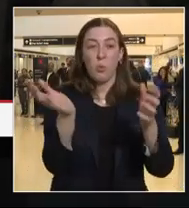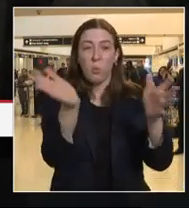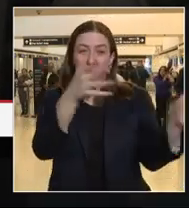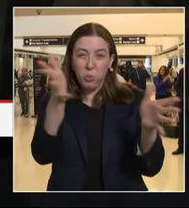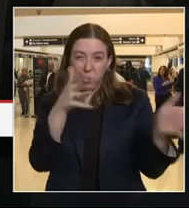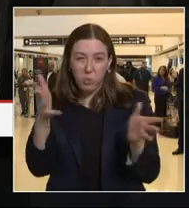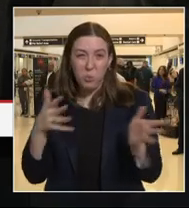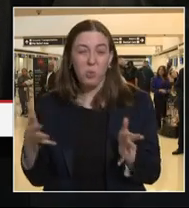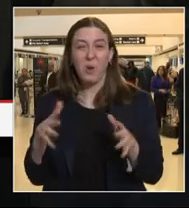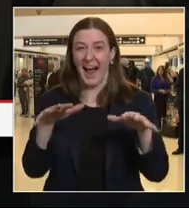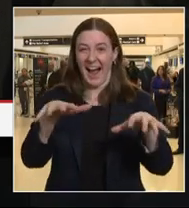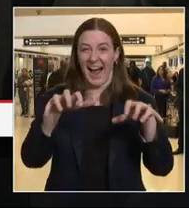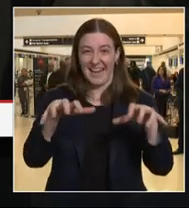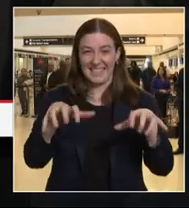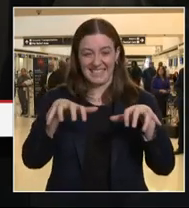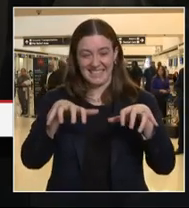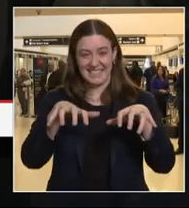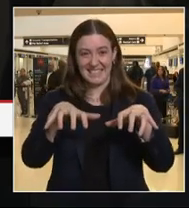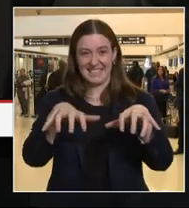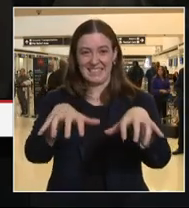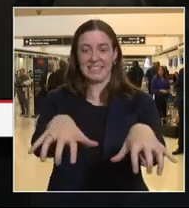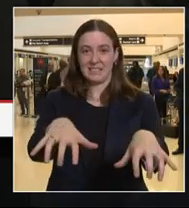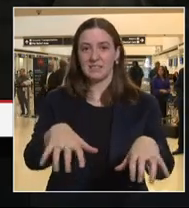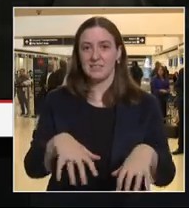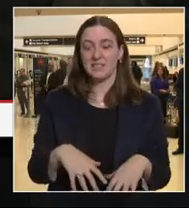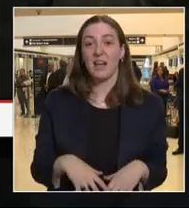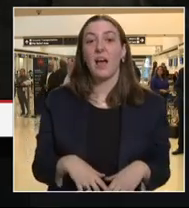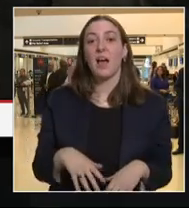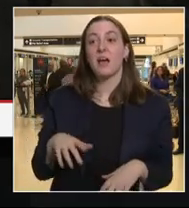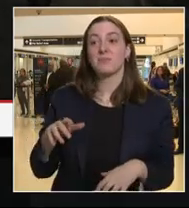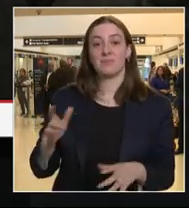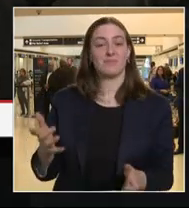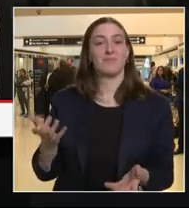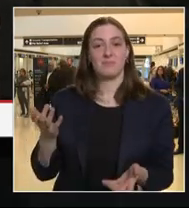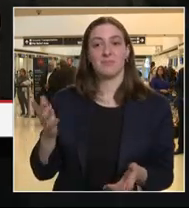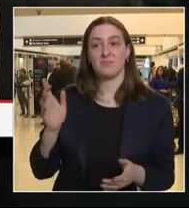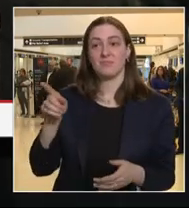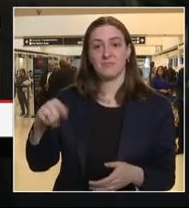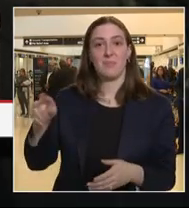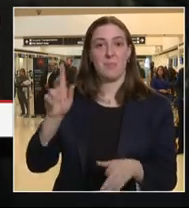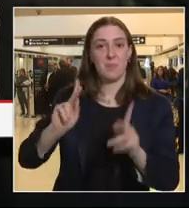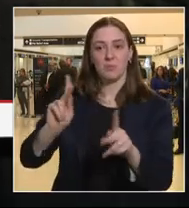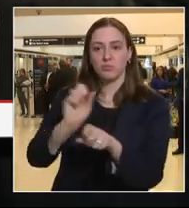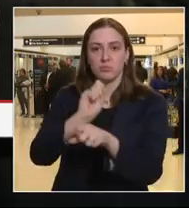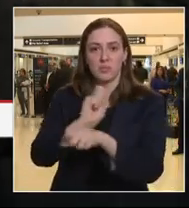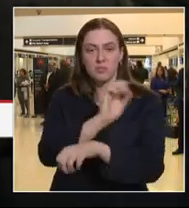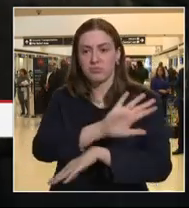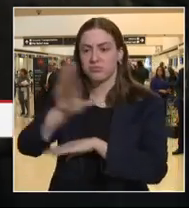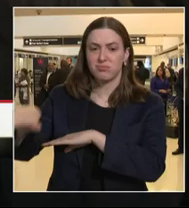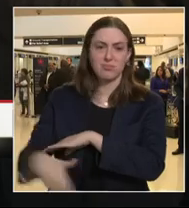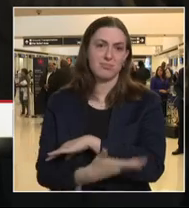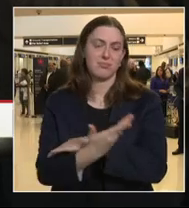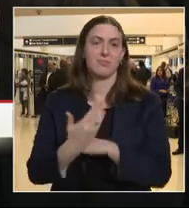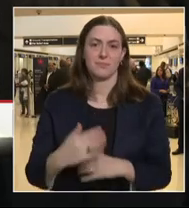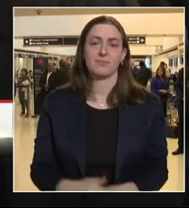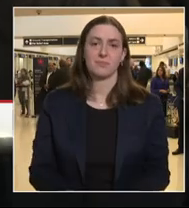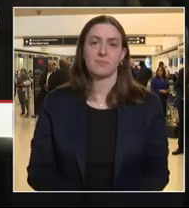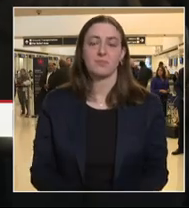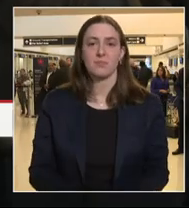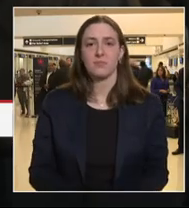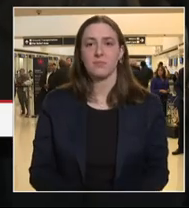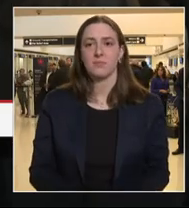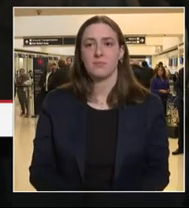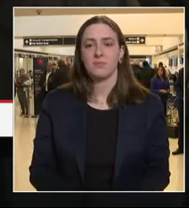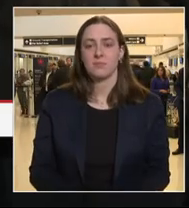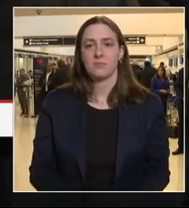and they're operated all night in those conditions. I'd like to take a moment to acknowledge the agencies that responded in addition